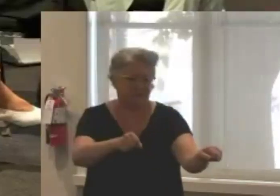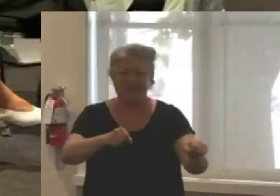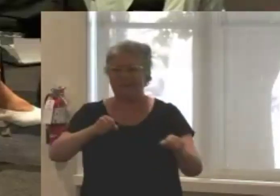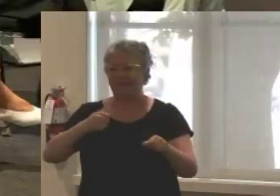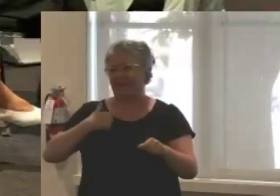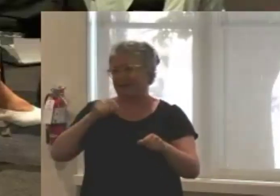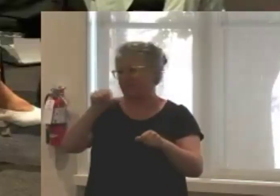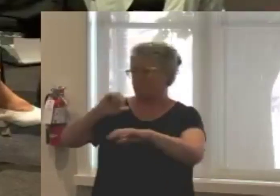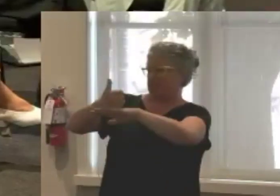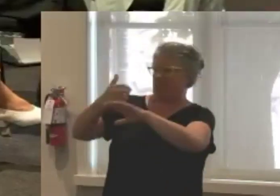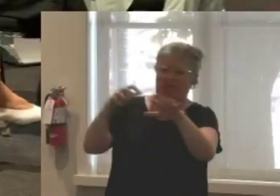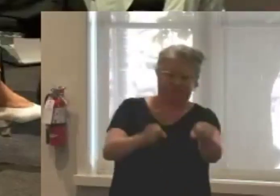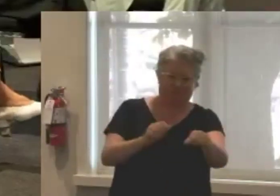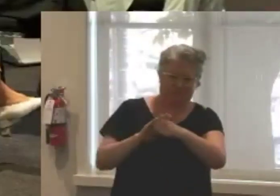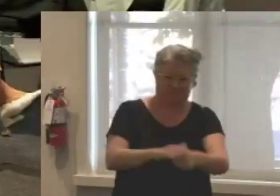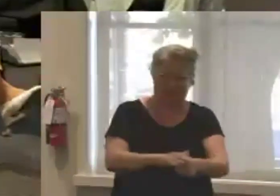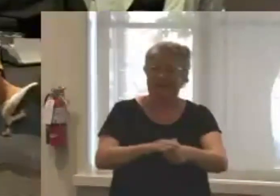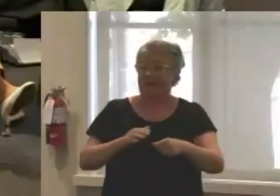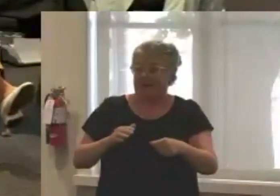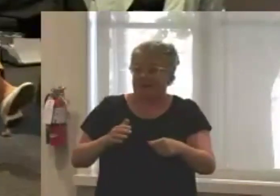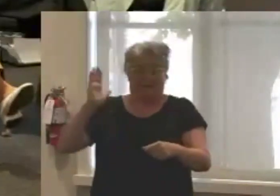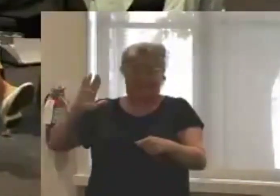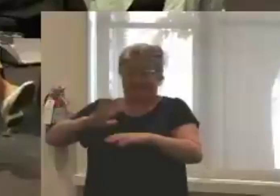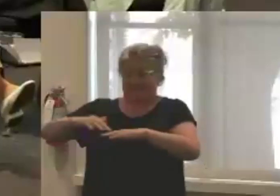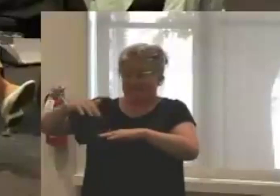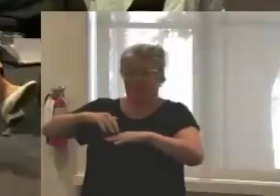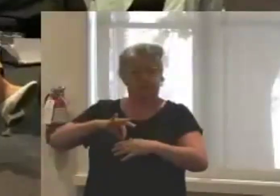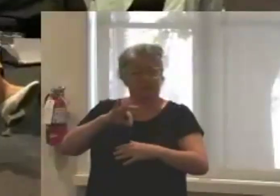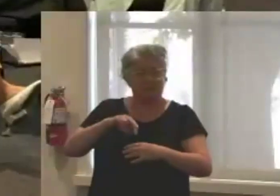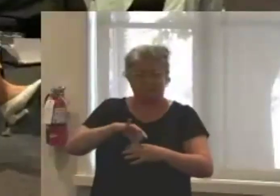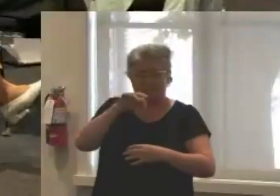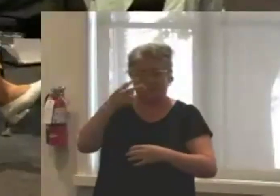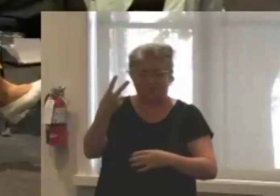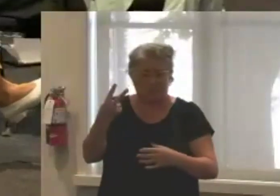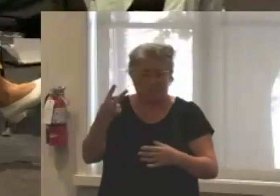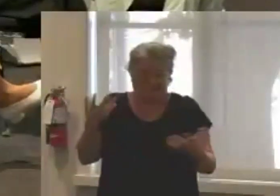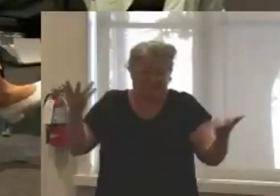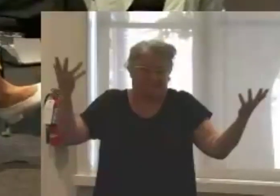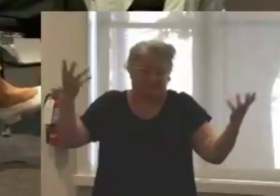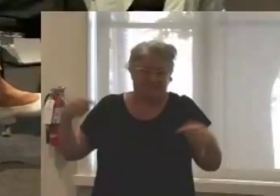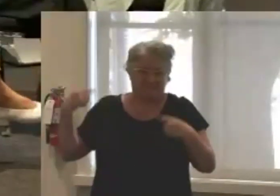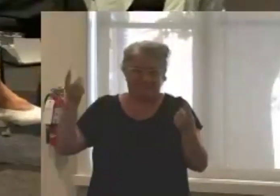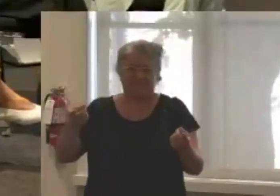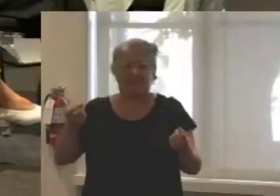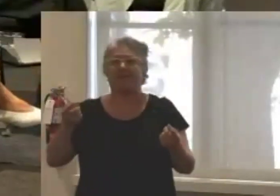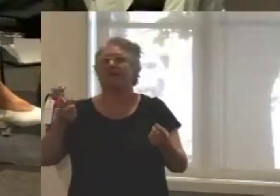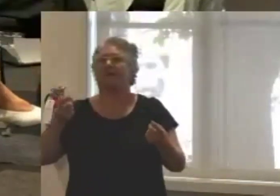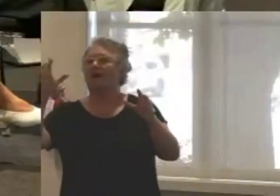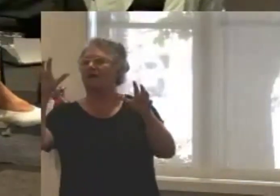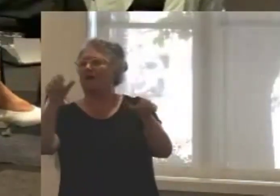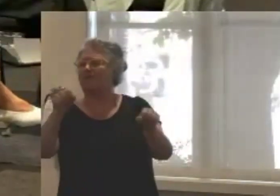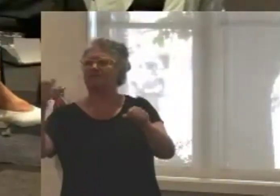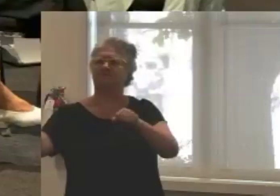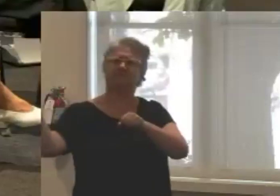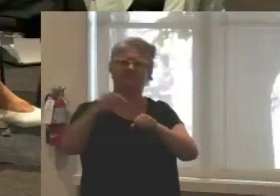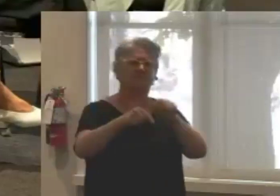And when the British colonizers, they came to this land, because they deemed that two-spirit people were not fit for